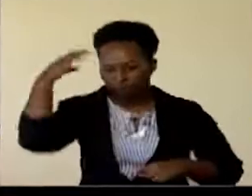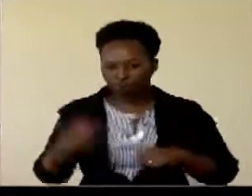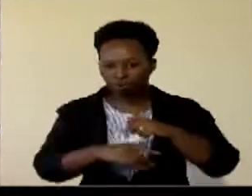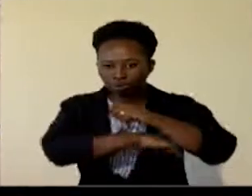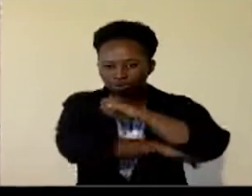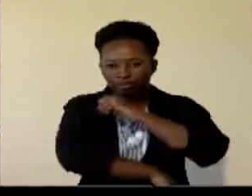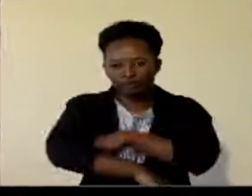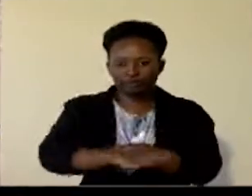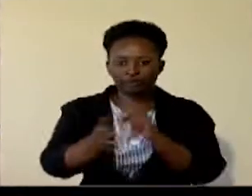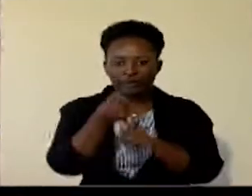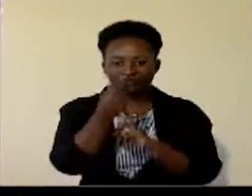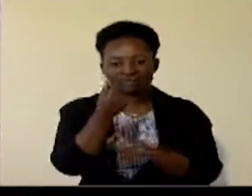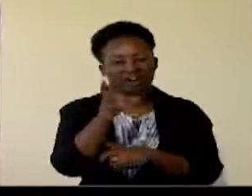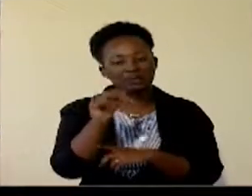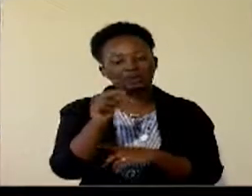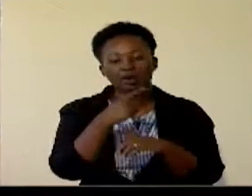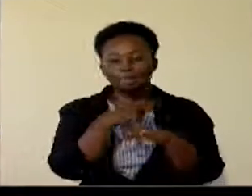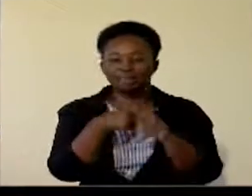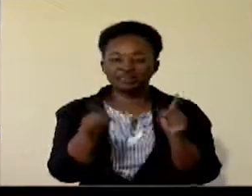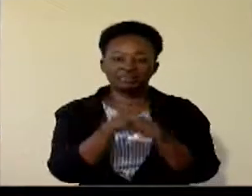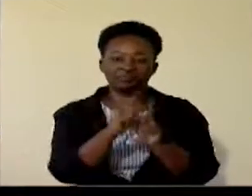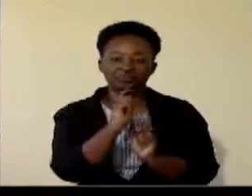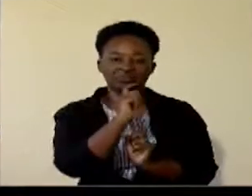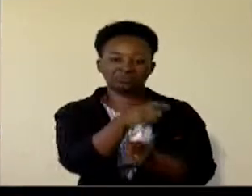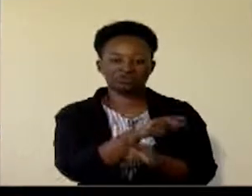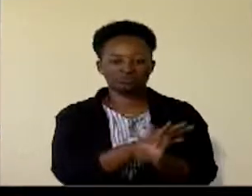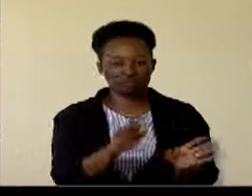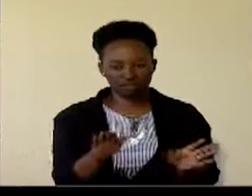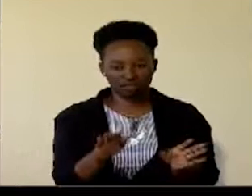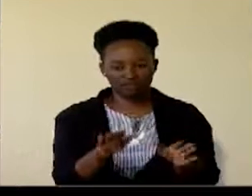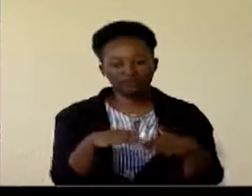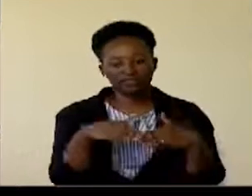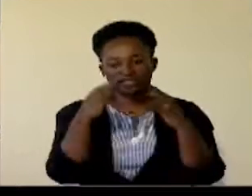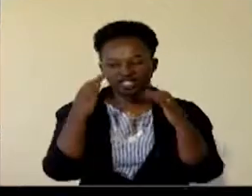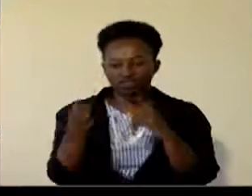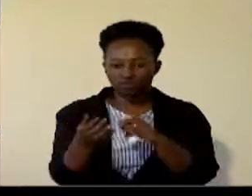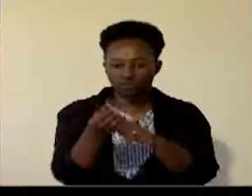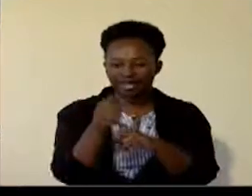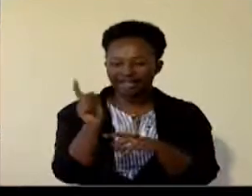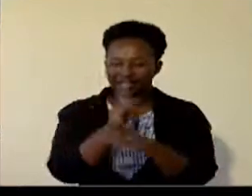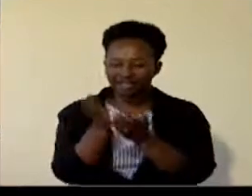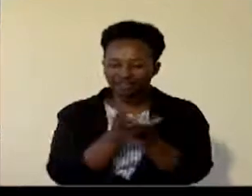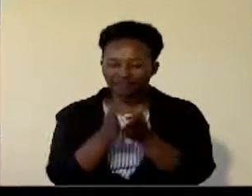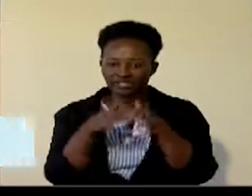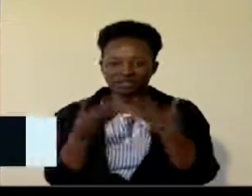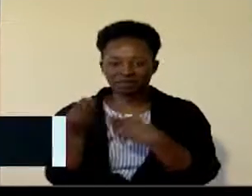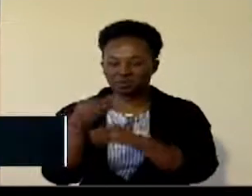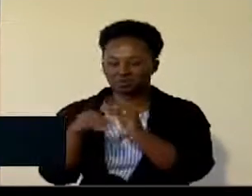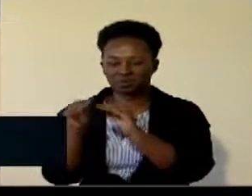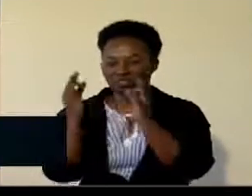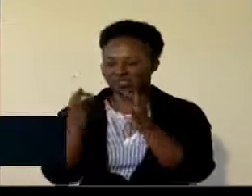call transfers. What you receive without rendering a service or without working for it. Now,